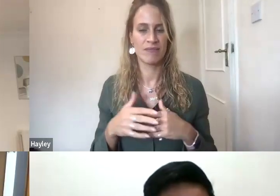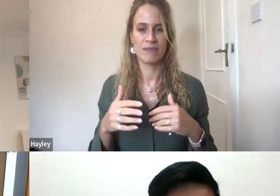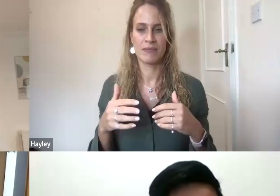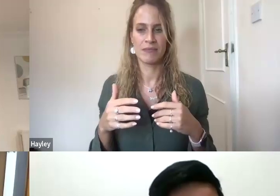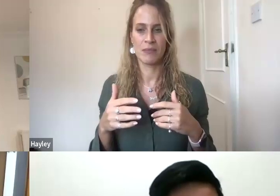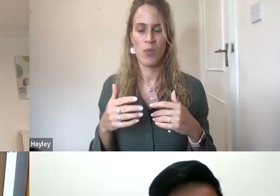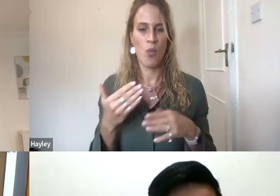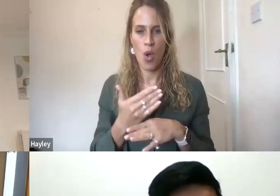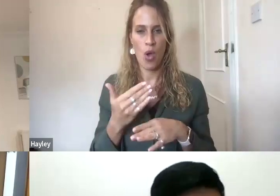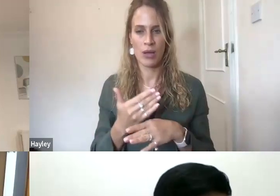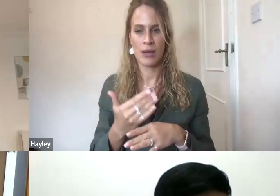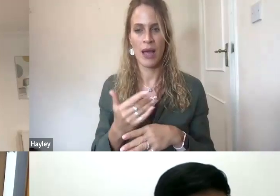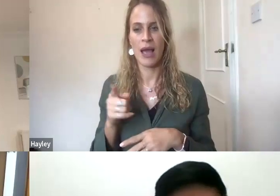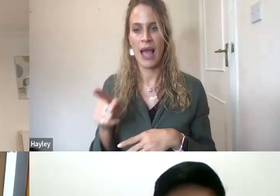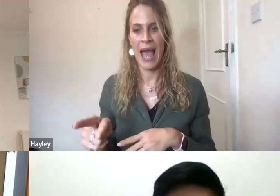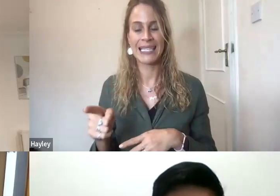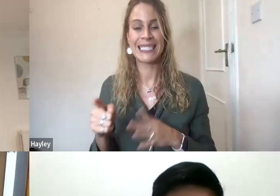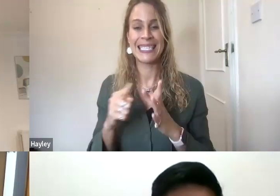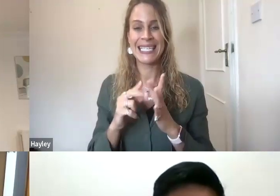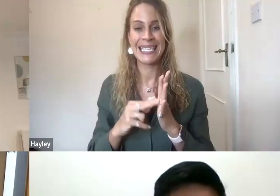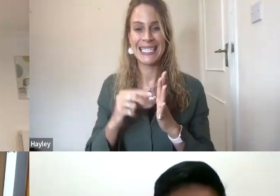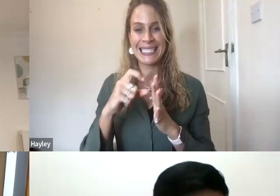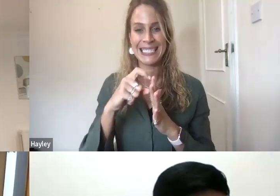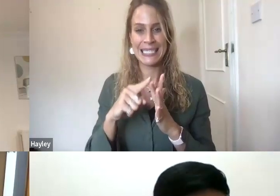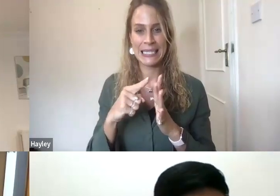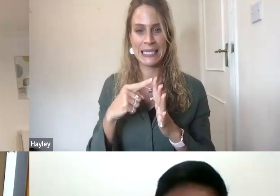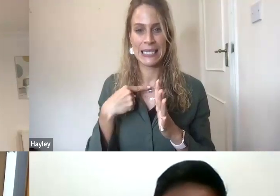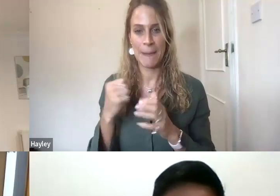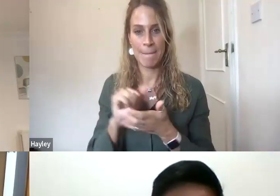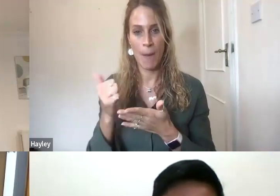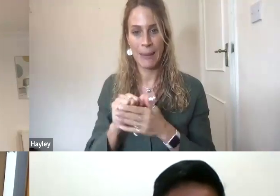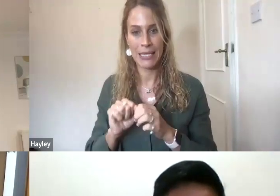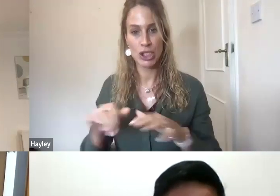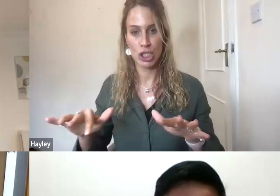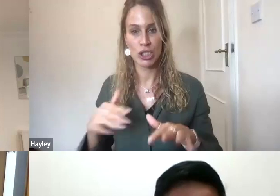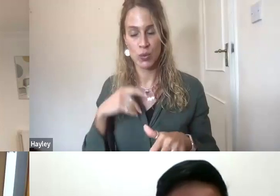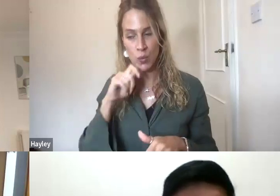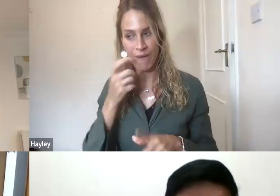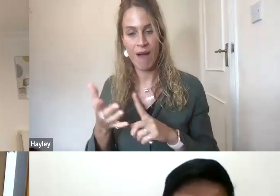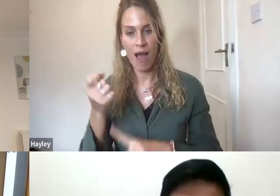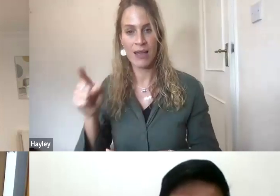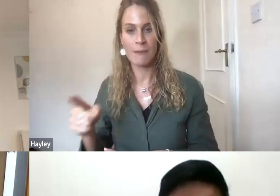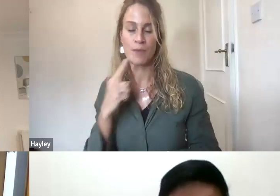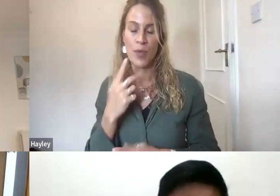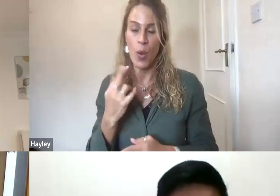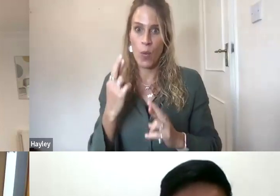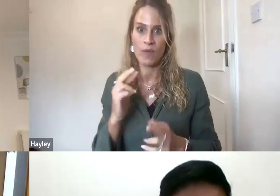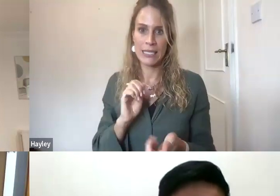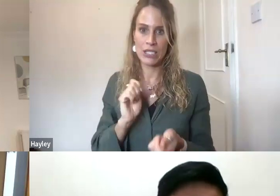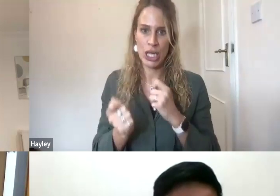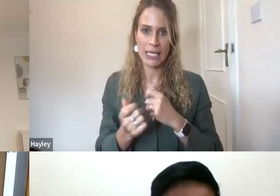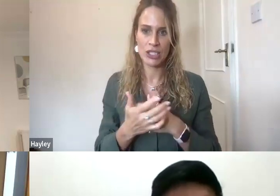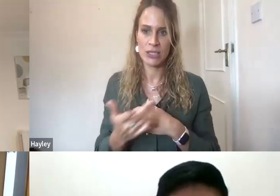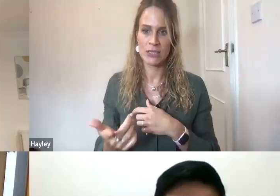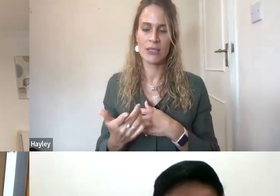will always find them in indie publishers. I hope that changes soon, but at the same time, it's also nice to stay in the